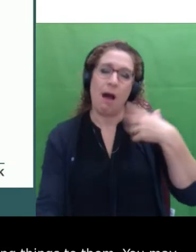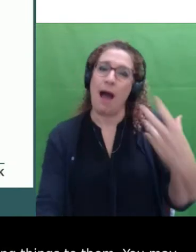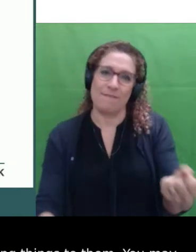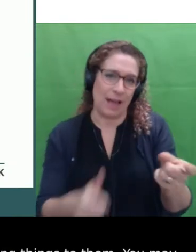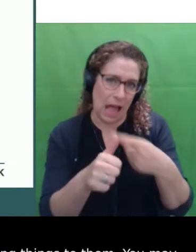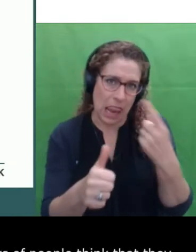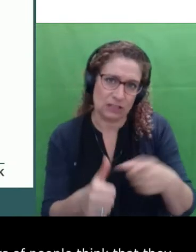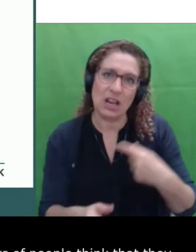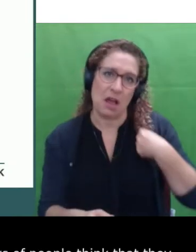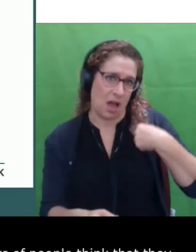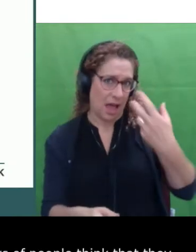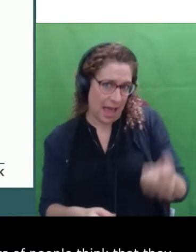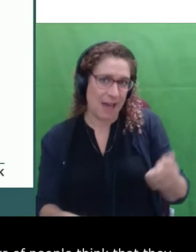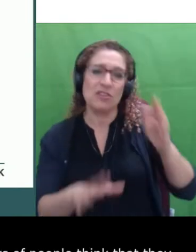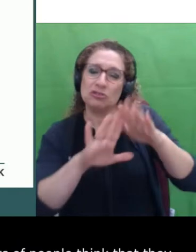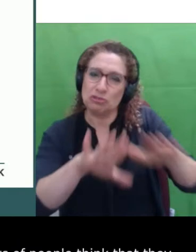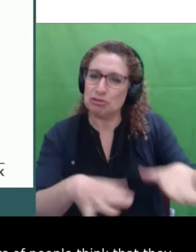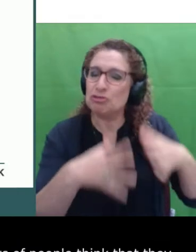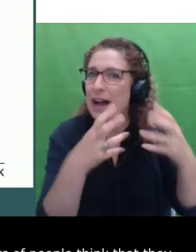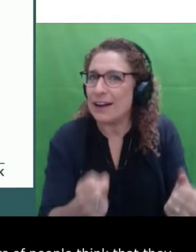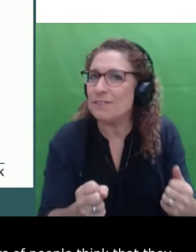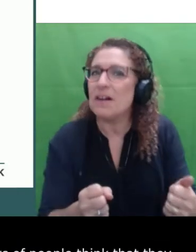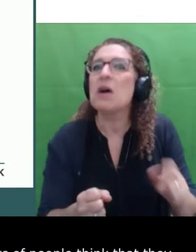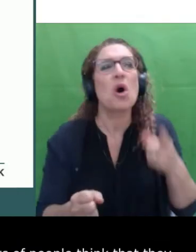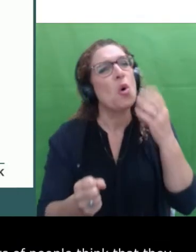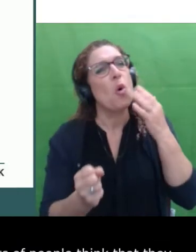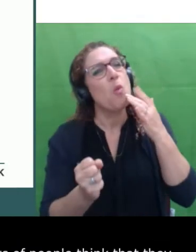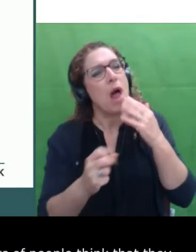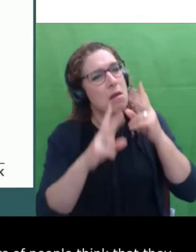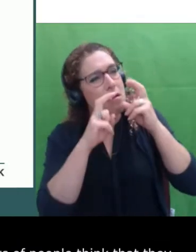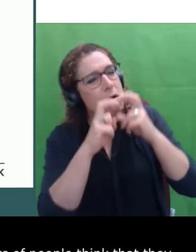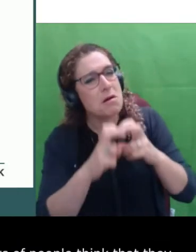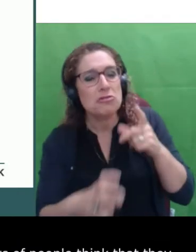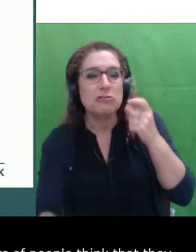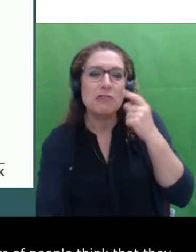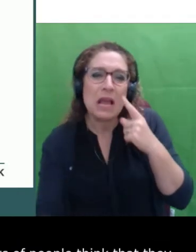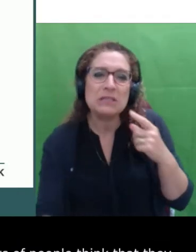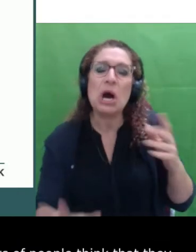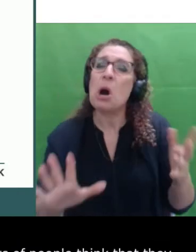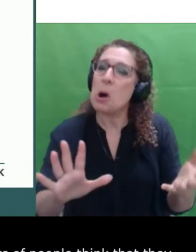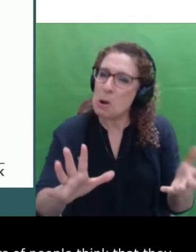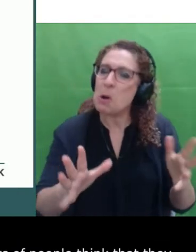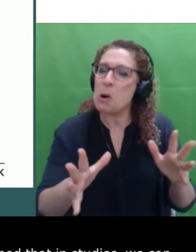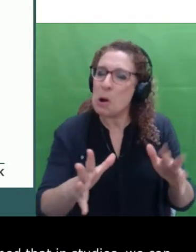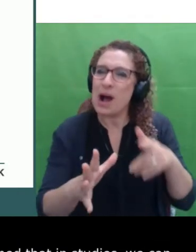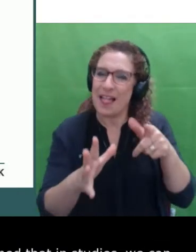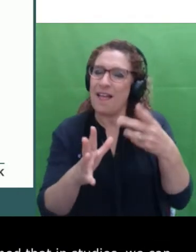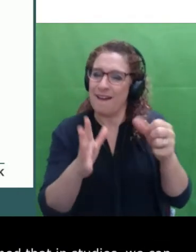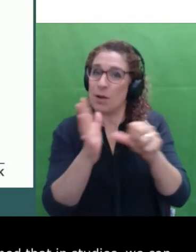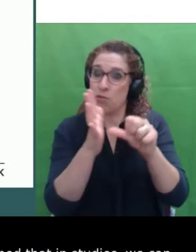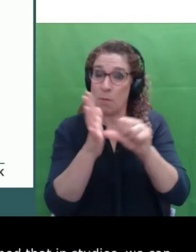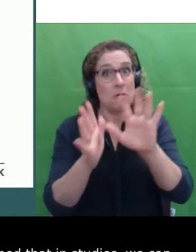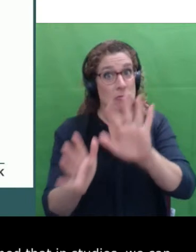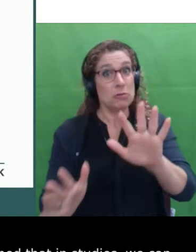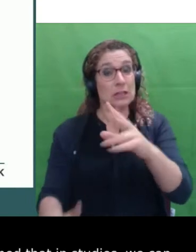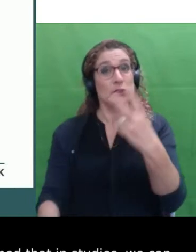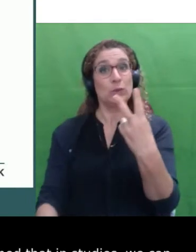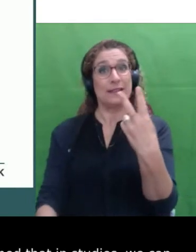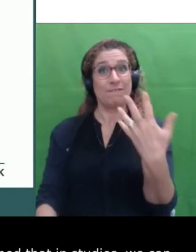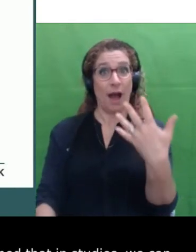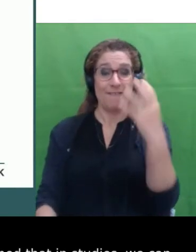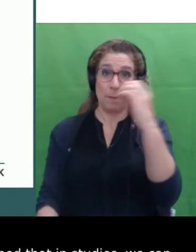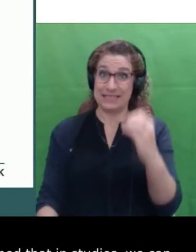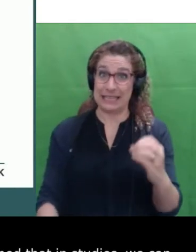have um and when we define that in studies we can see that you know it's a big problem that about 25 percent of caregivers believe that